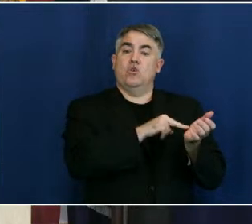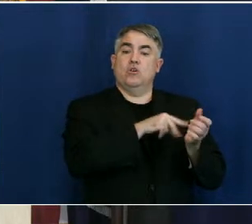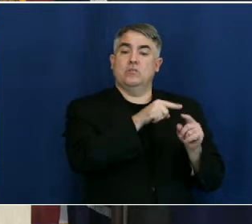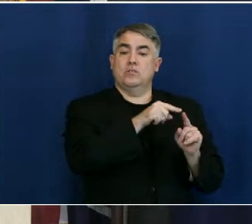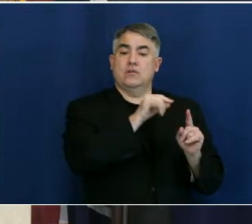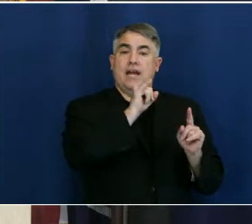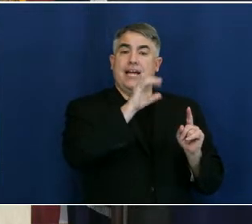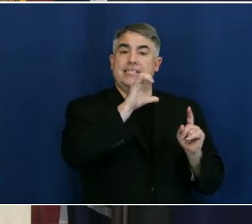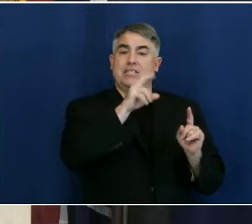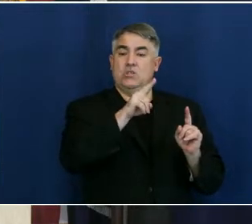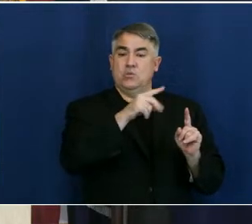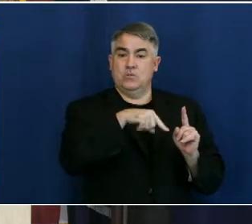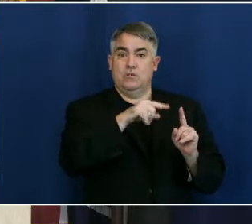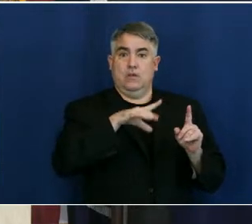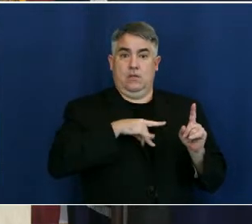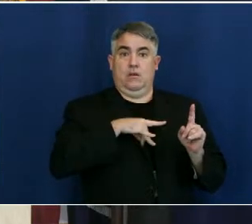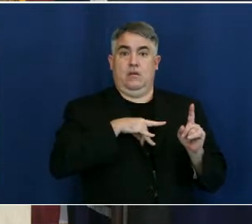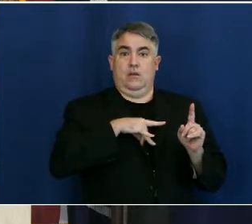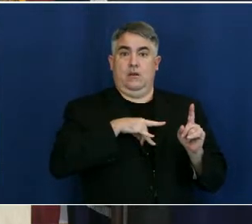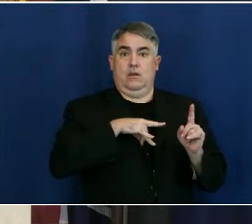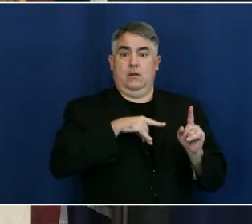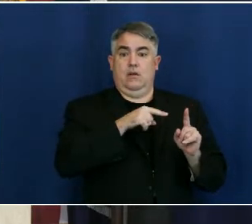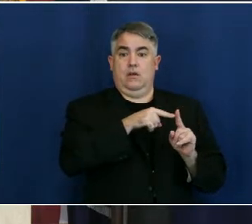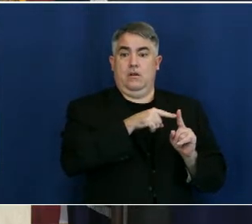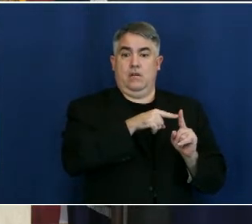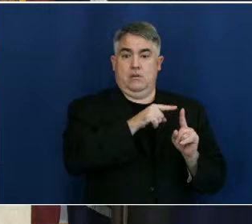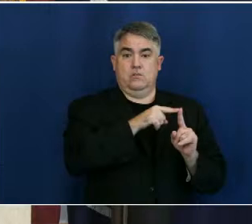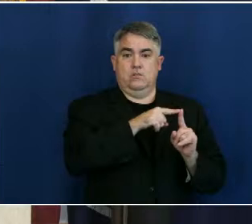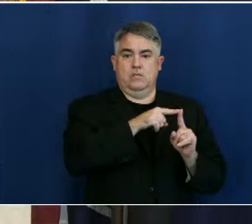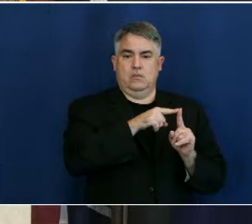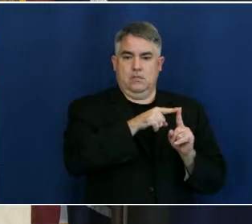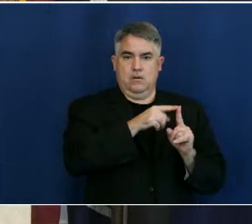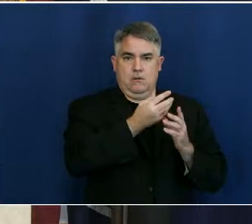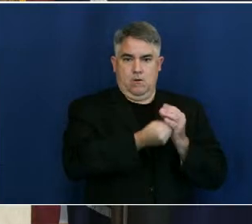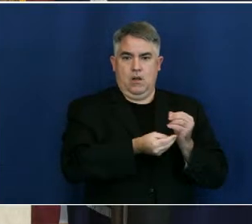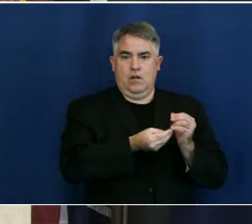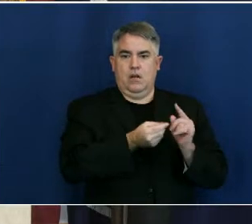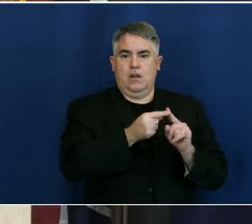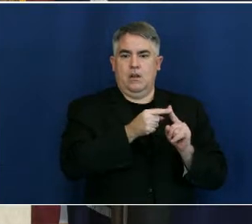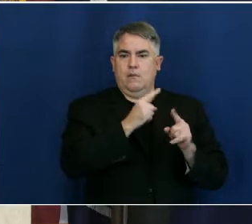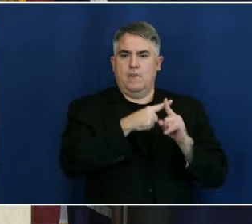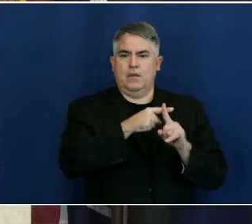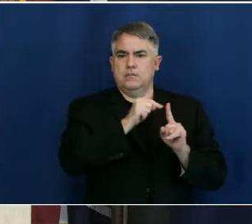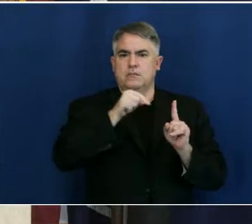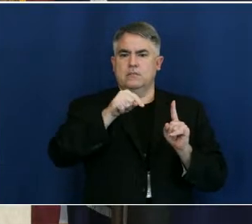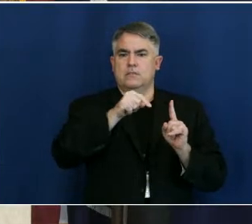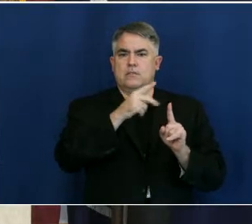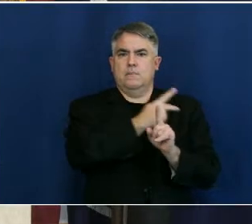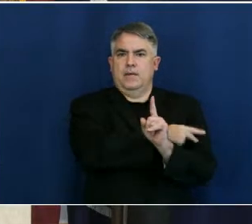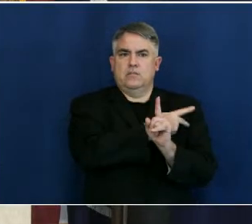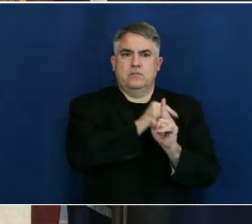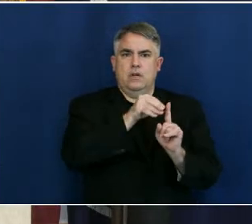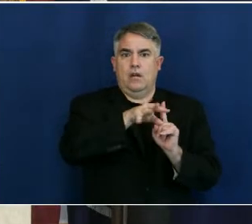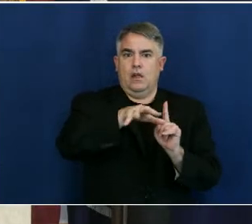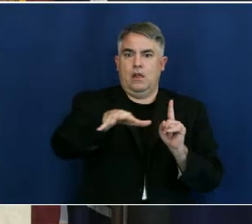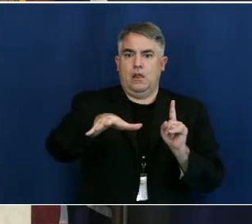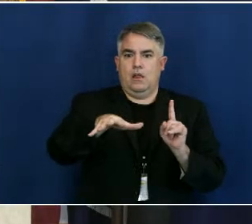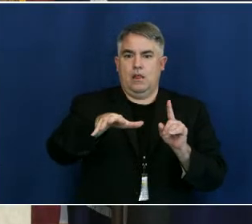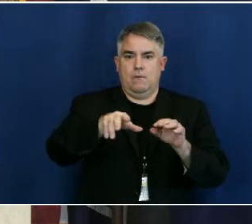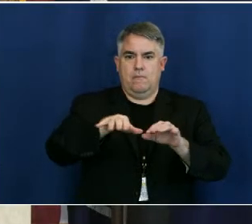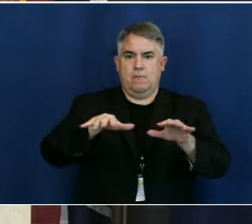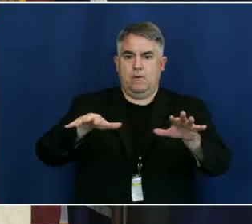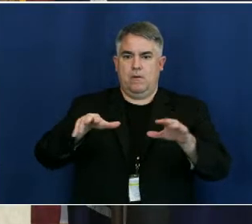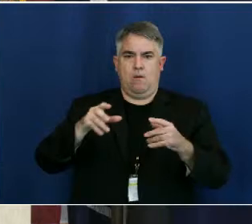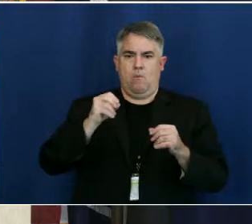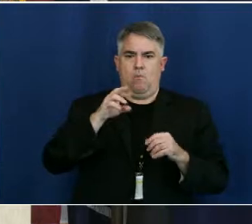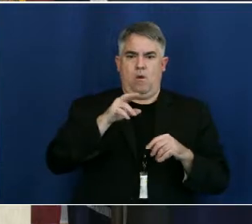that ICU nurse, but you lose everyone they've been in close contact with who have to quarantine. You could wipe out an entire shift of nurses